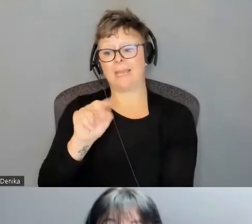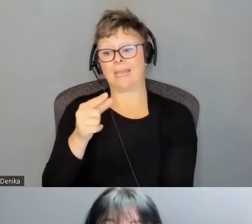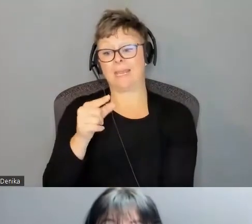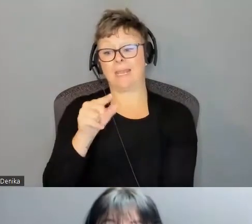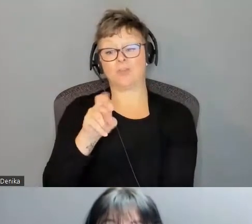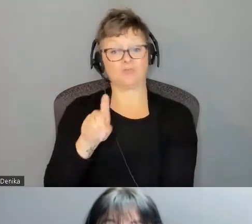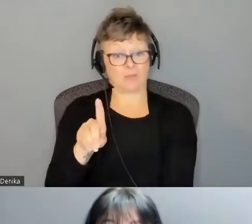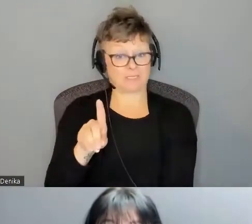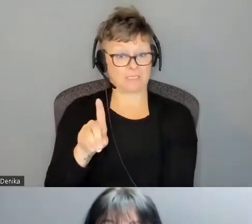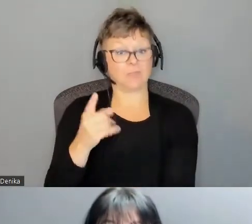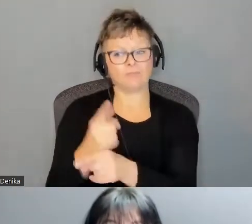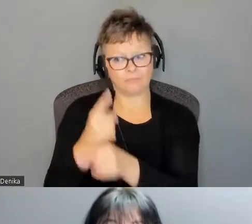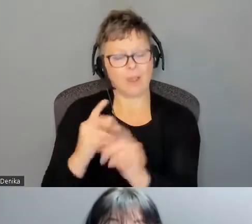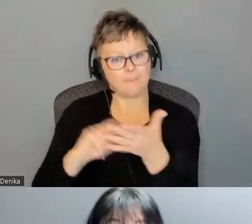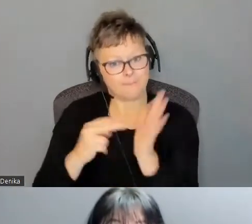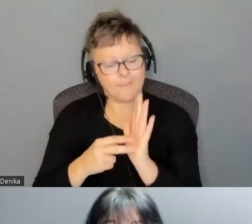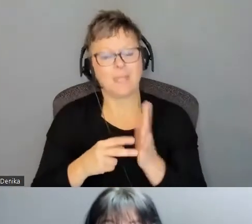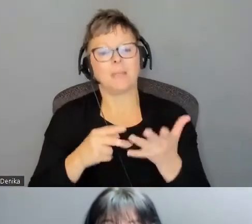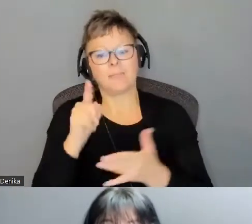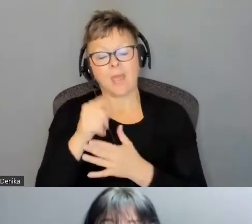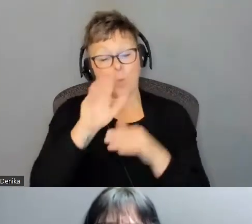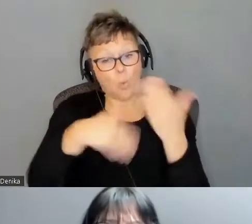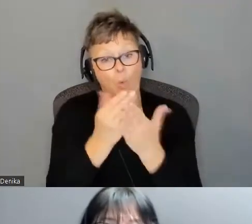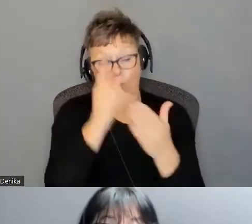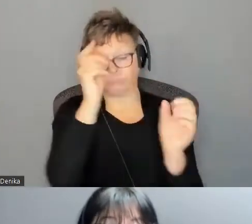of accommodation, and I think